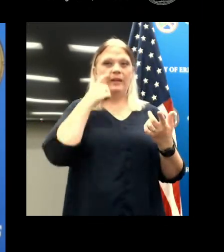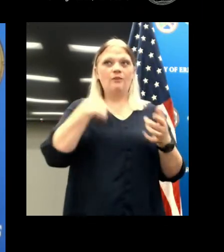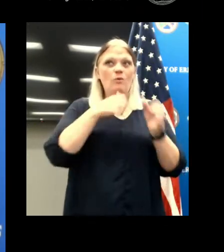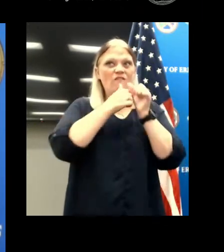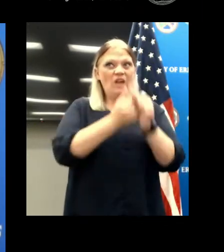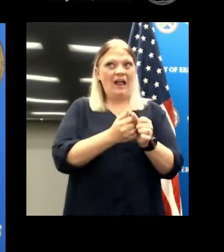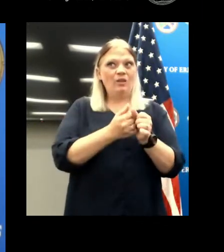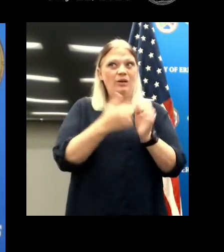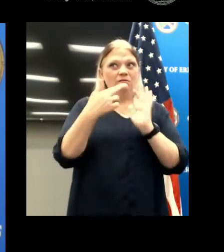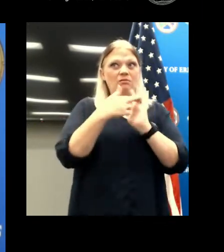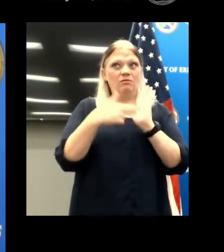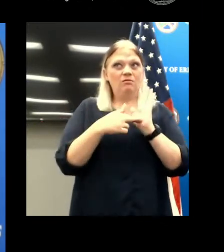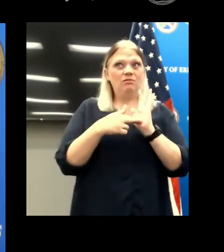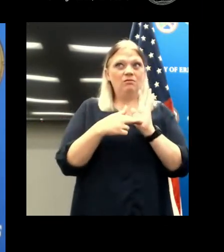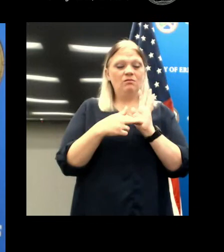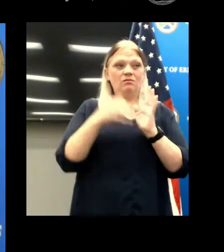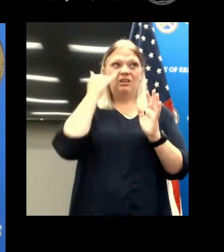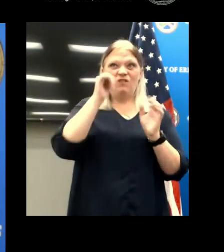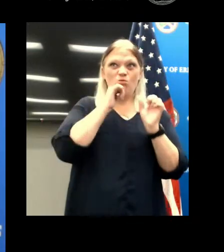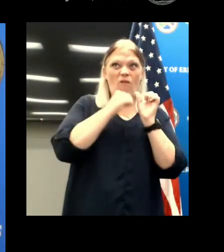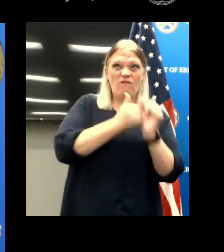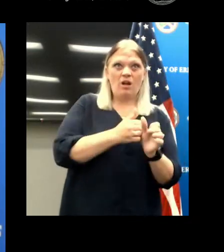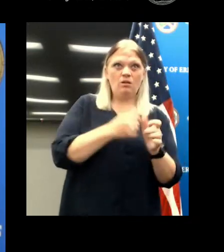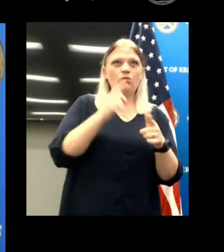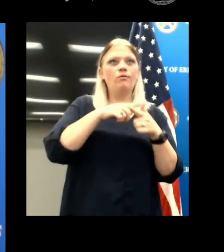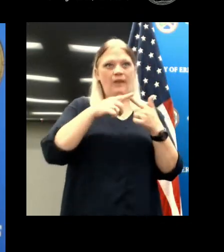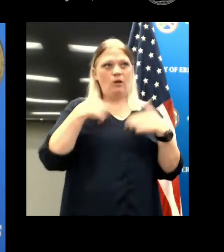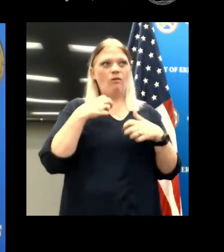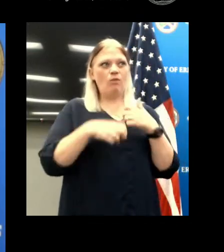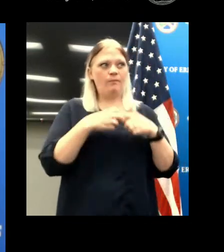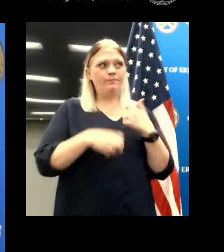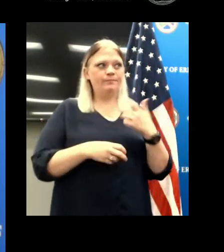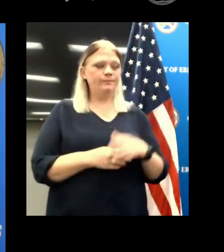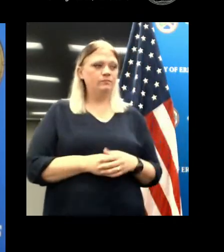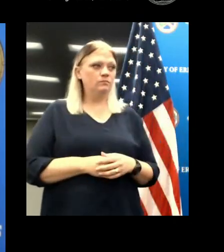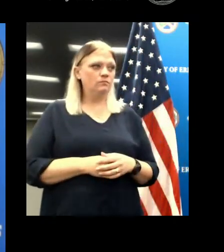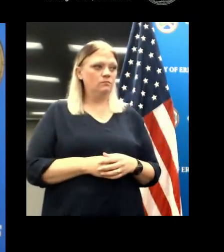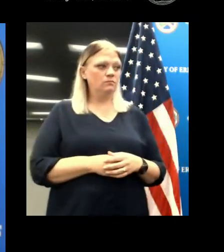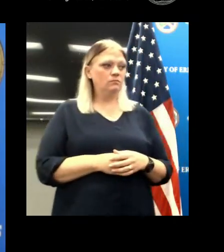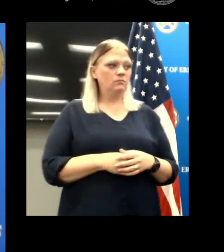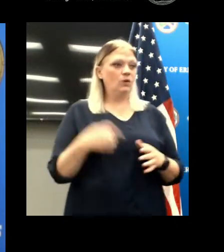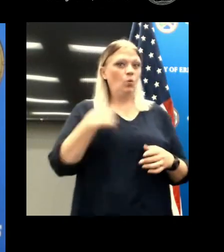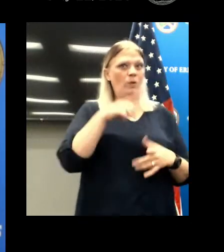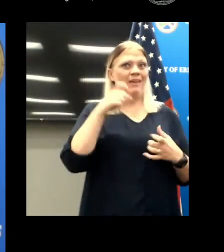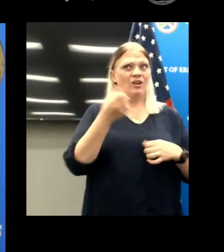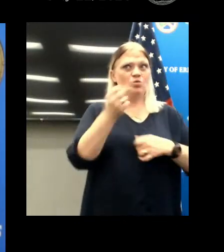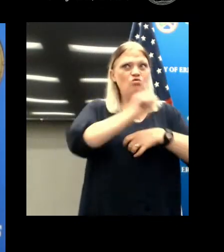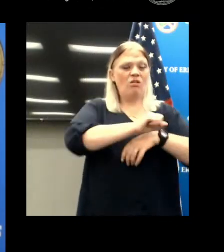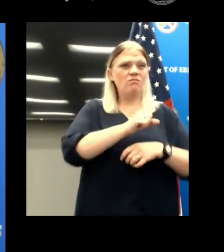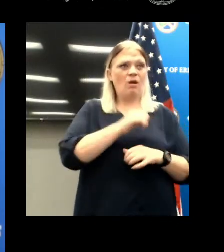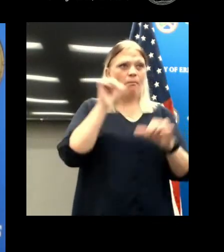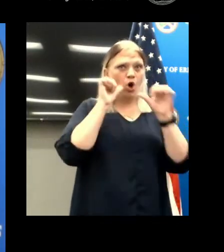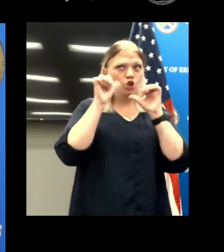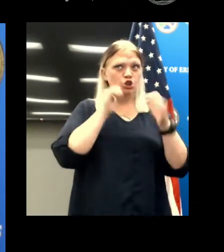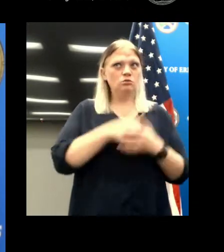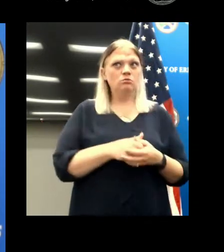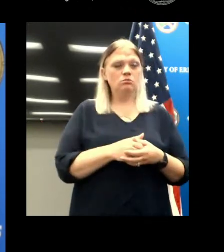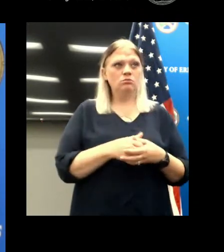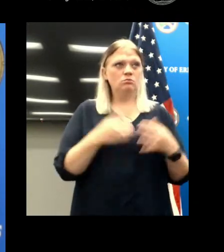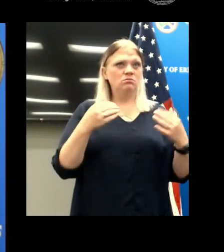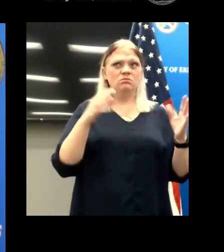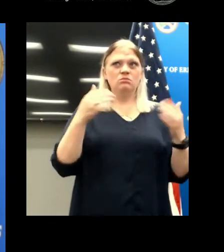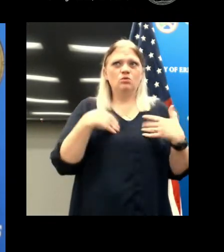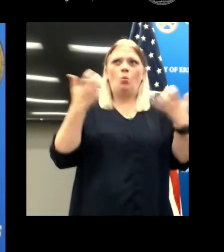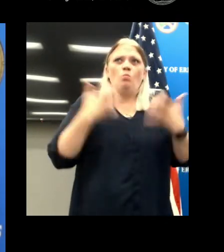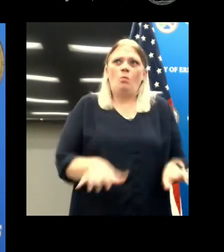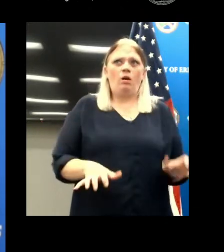the guidelines. When we don't follow the guidelines is when we have a problem. We've had to shut down bars. We have no interest in